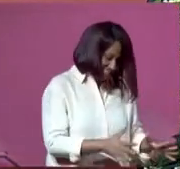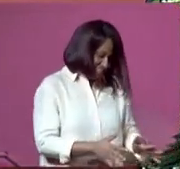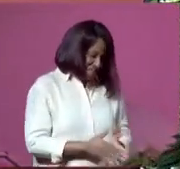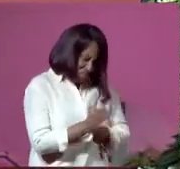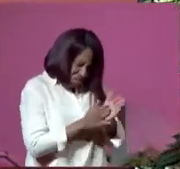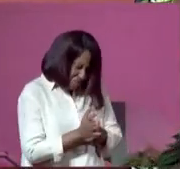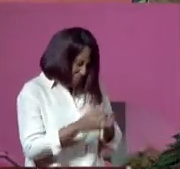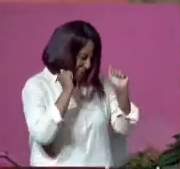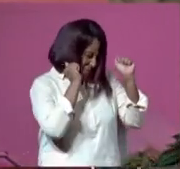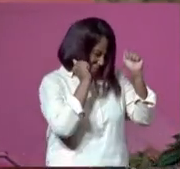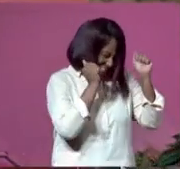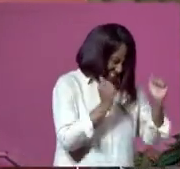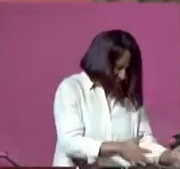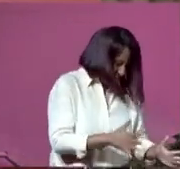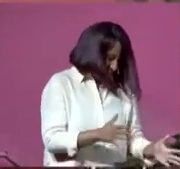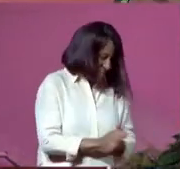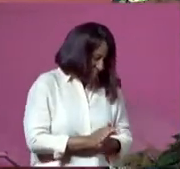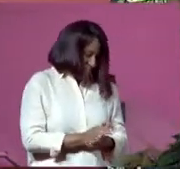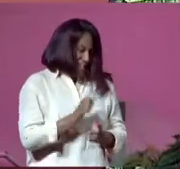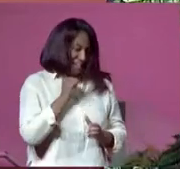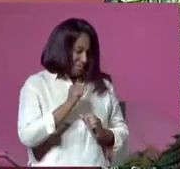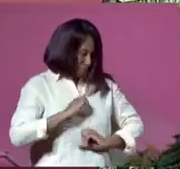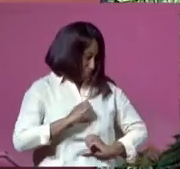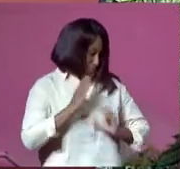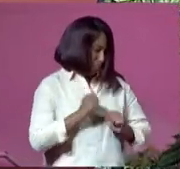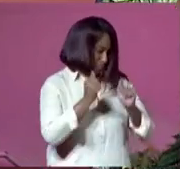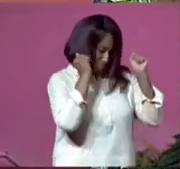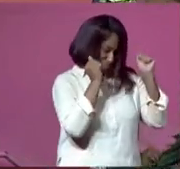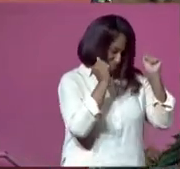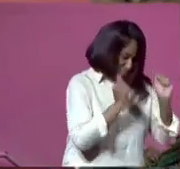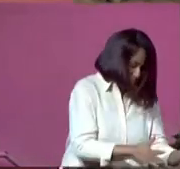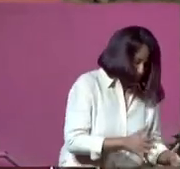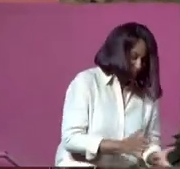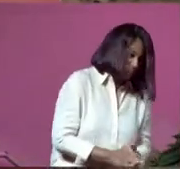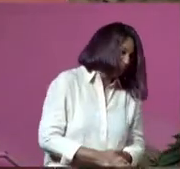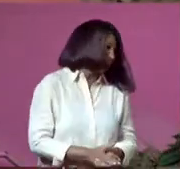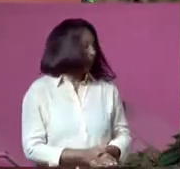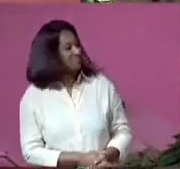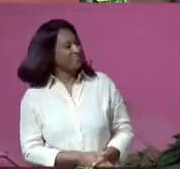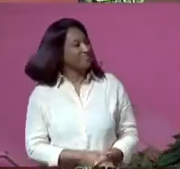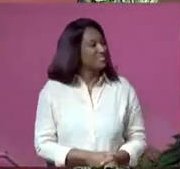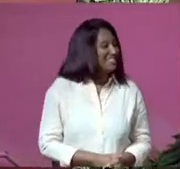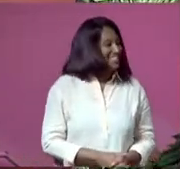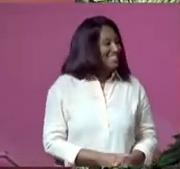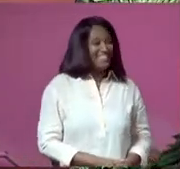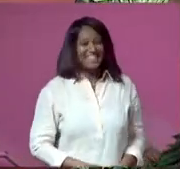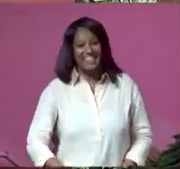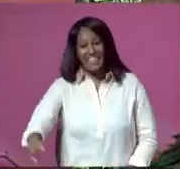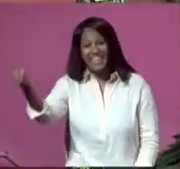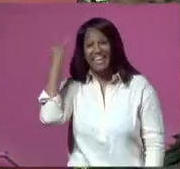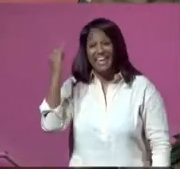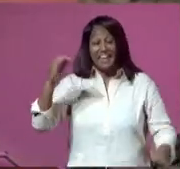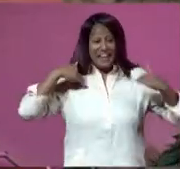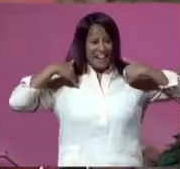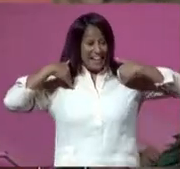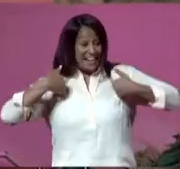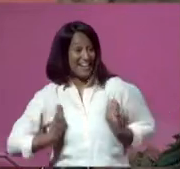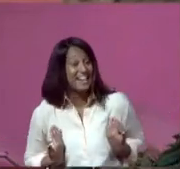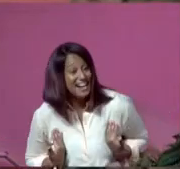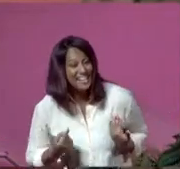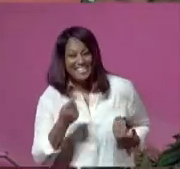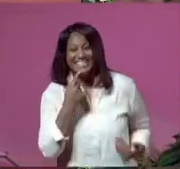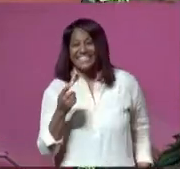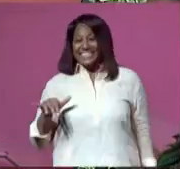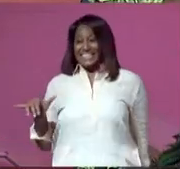anxiety, done with insecurity, done with suicidal thoughts. If you're done, say